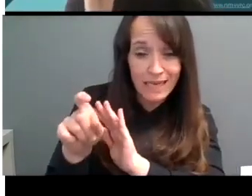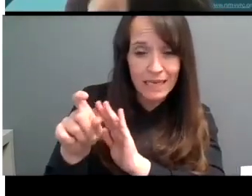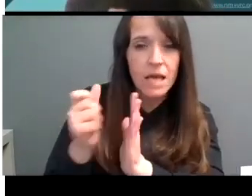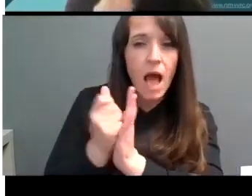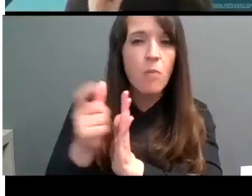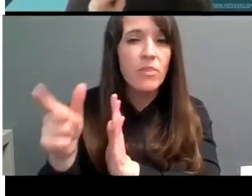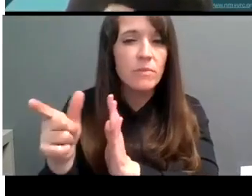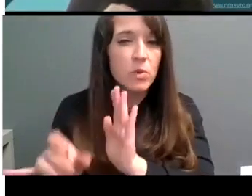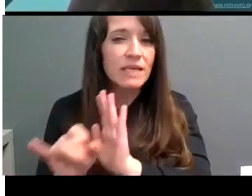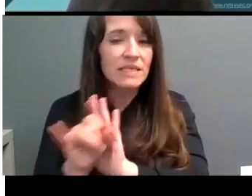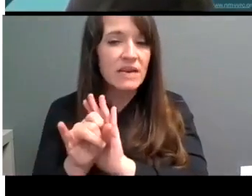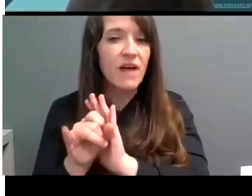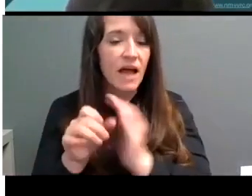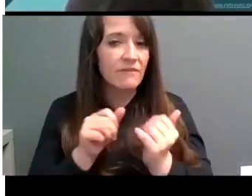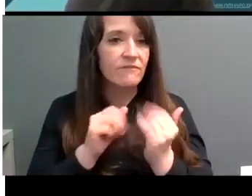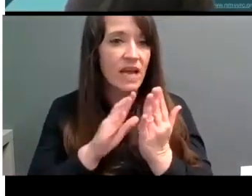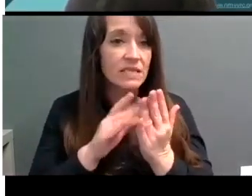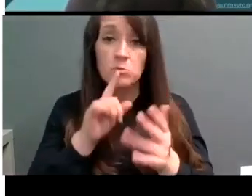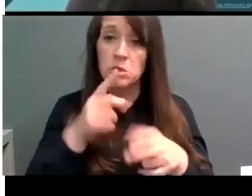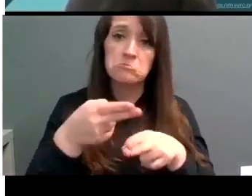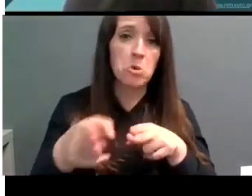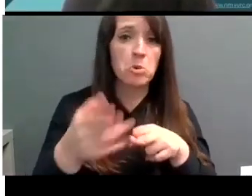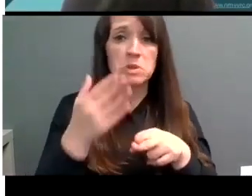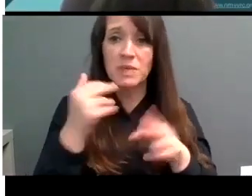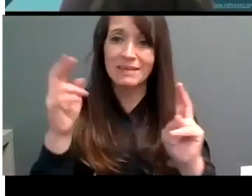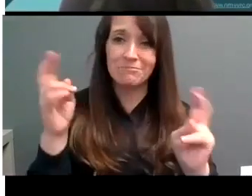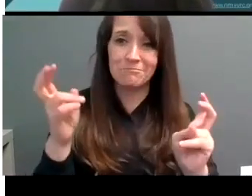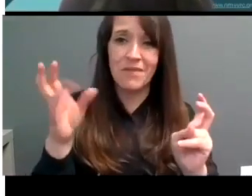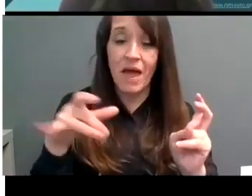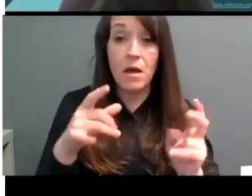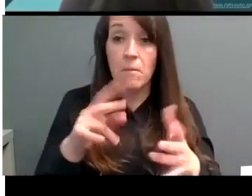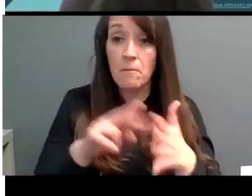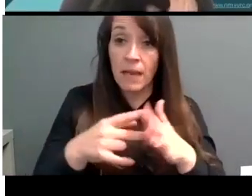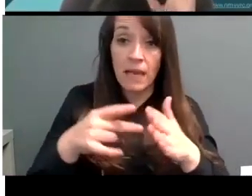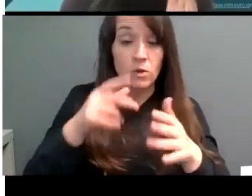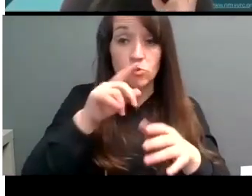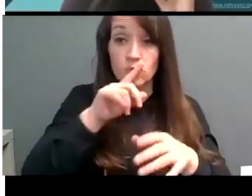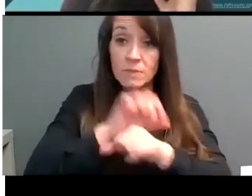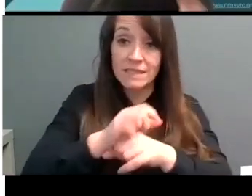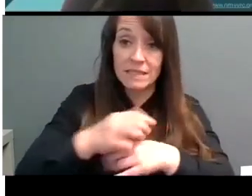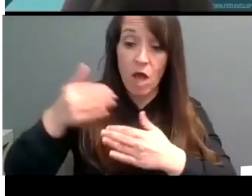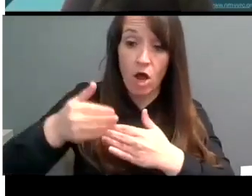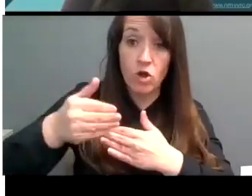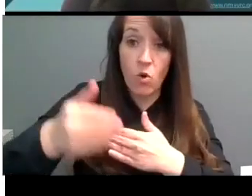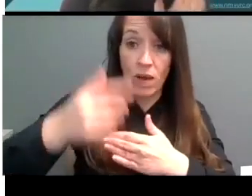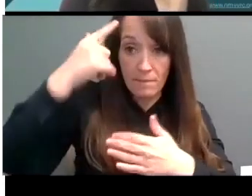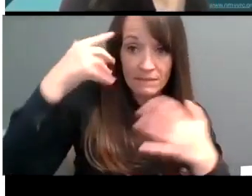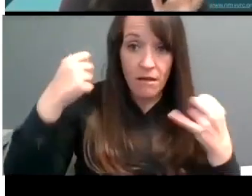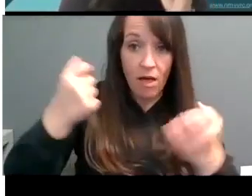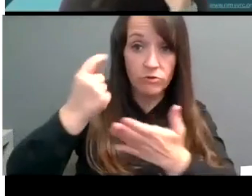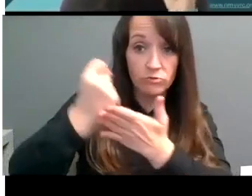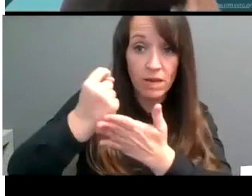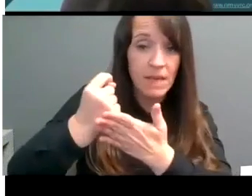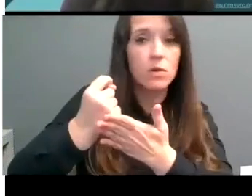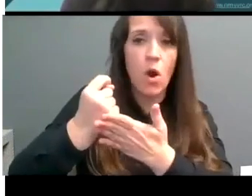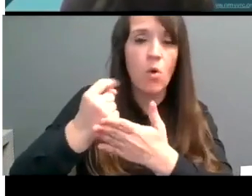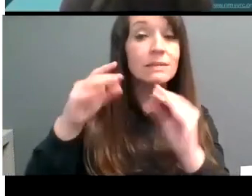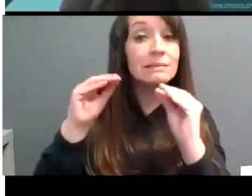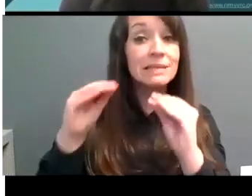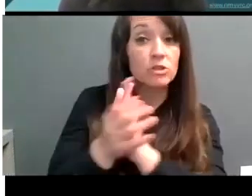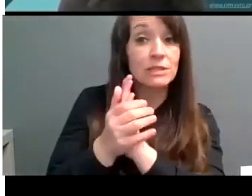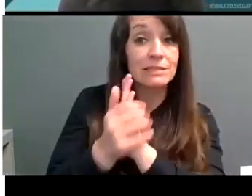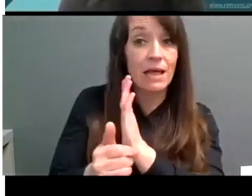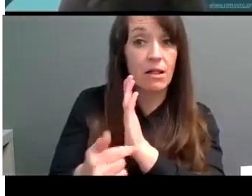to be very short and very sweet. It's not a mental health treatment. Instead, it teaches skills. So just remember that, skills